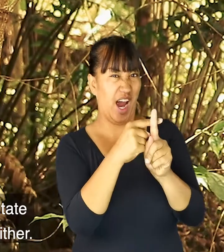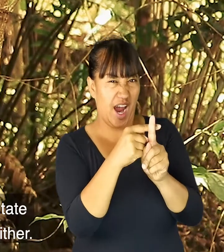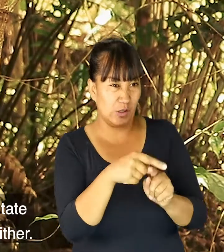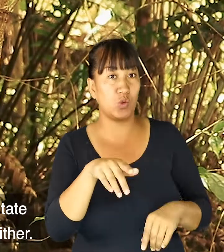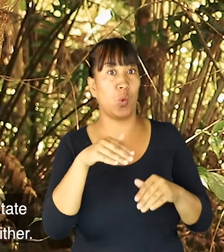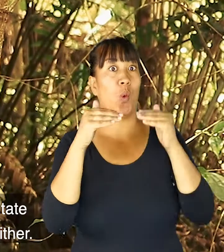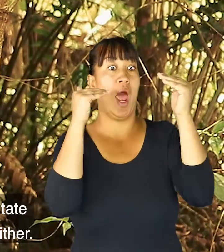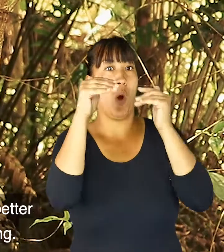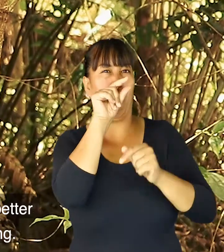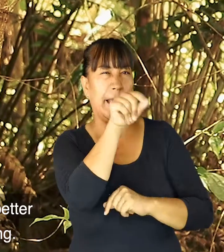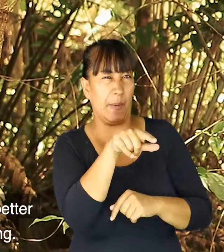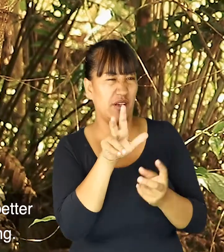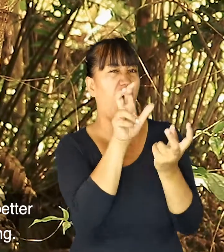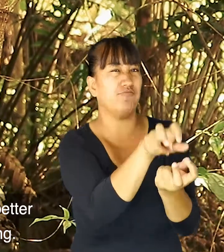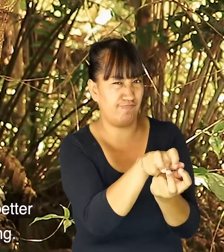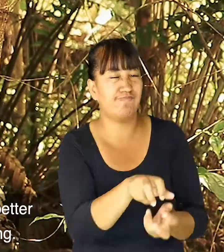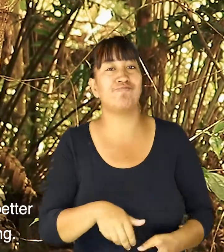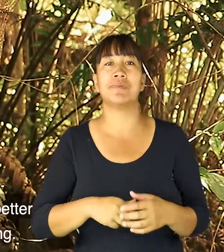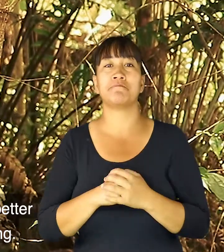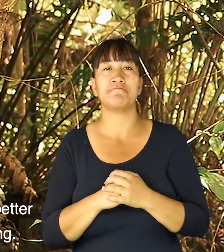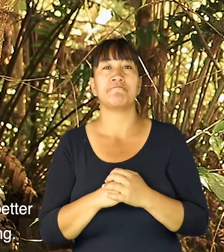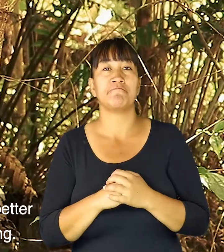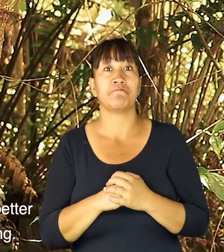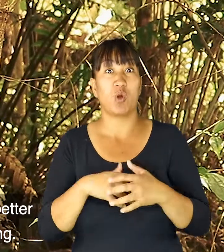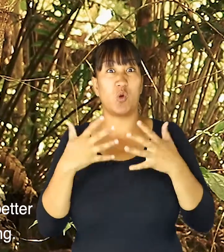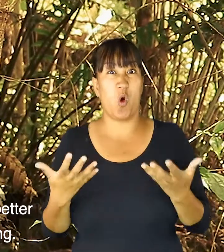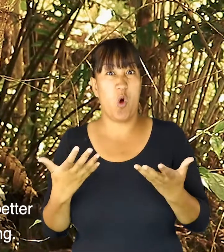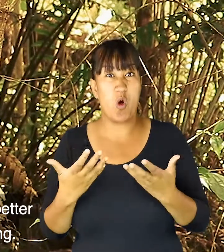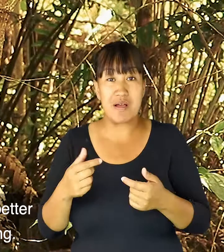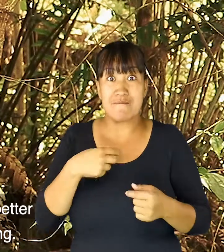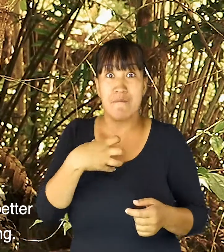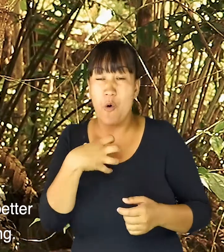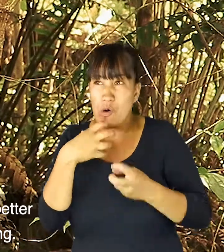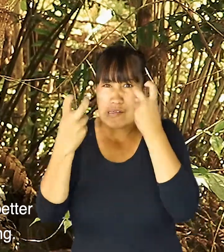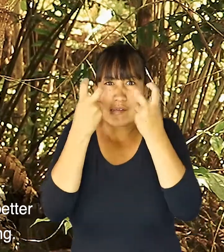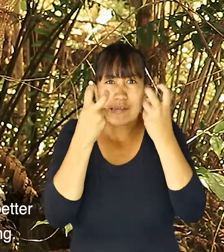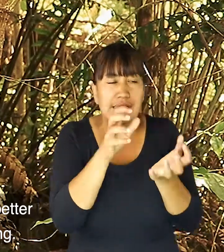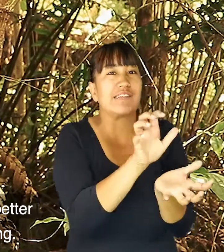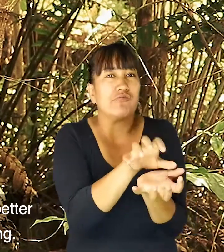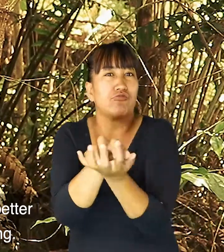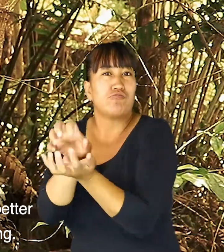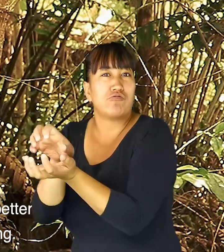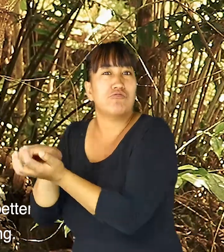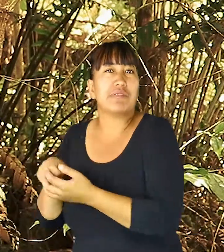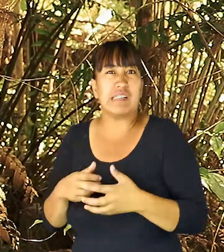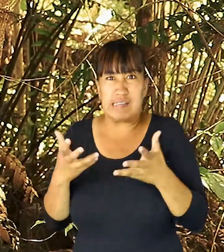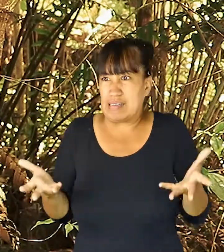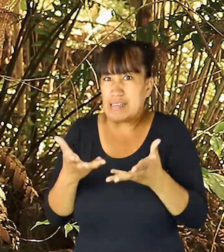kiwi either. So, yeah, the more we take out, the better chance the kiwi have at